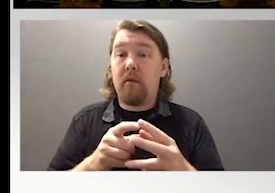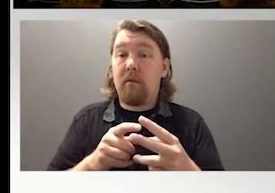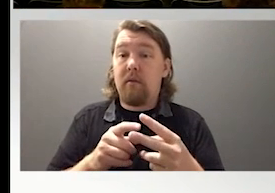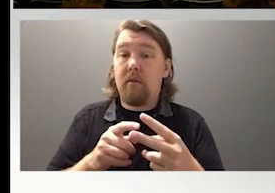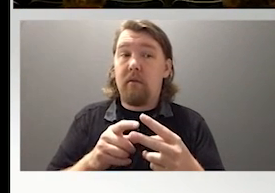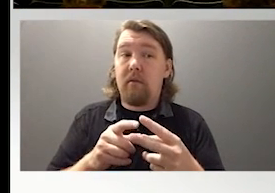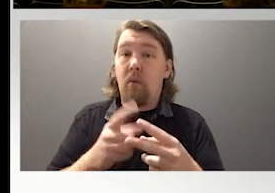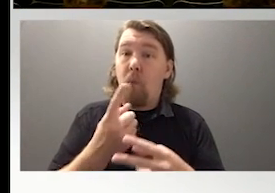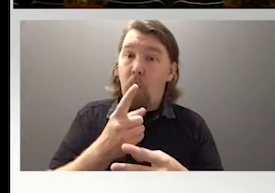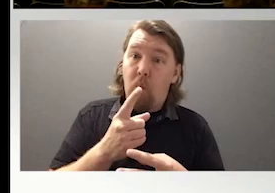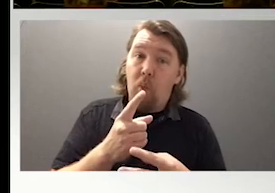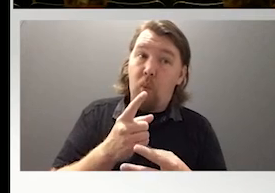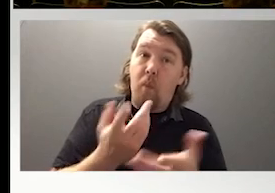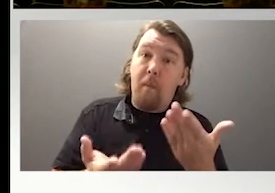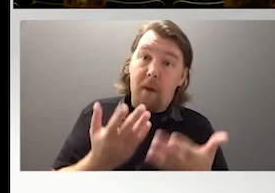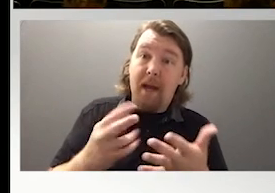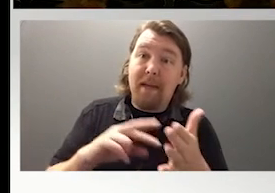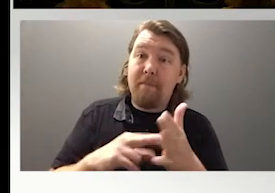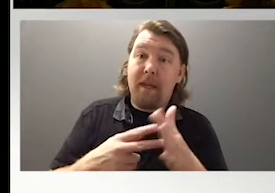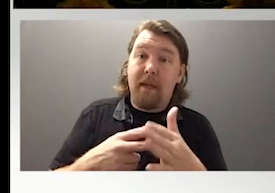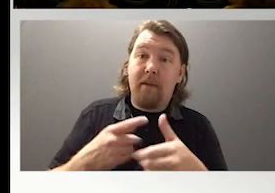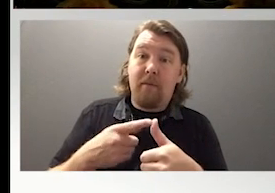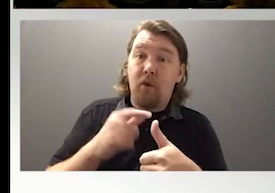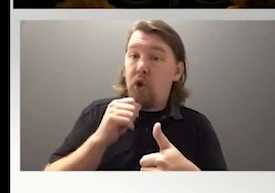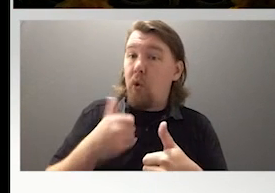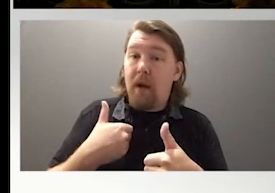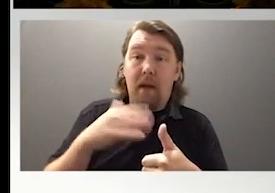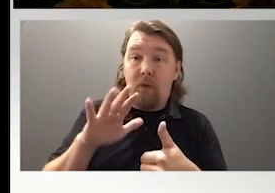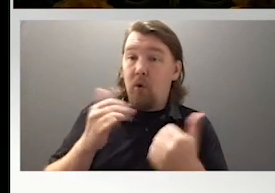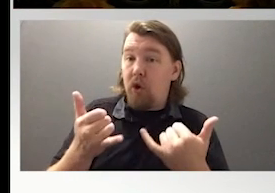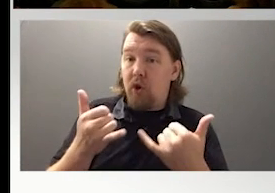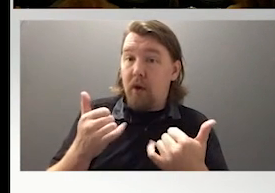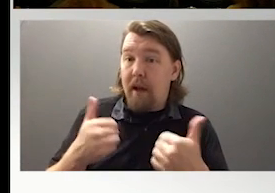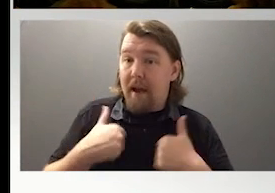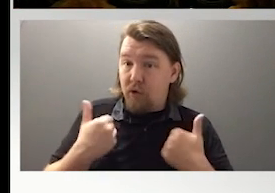of several things. We don't have your most current